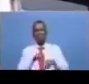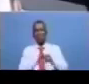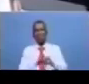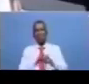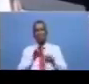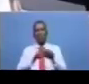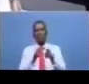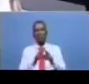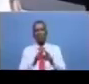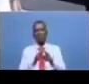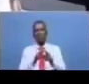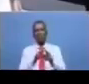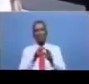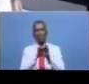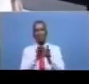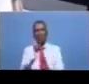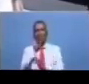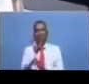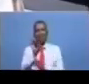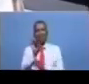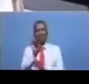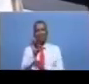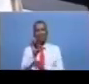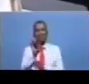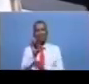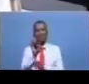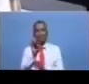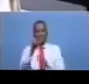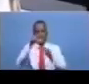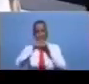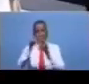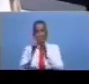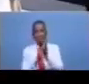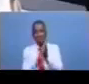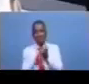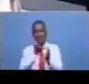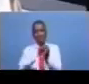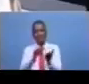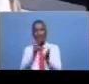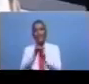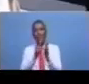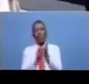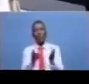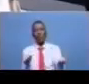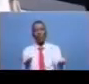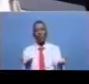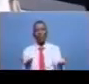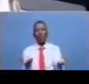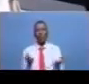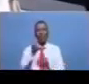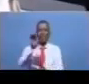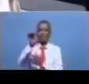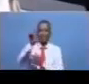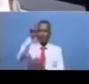19, Clause 13 of the 1992 Constitution and Section 26 of the Evidence Act, G. Mensah